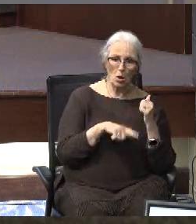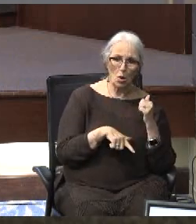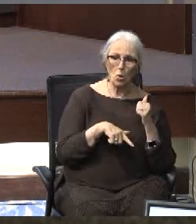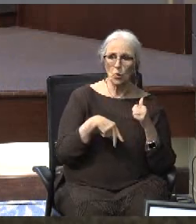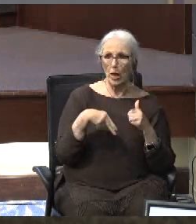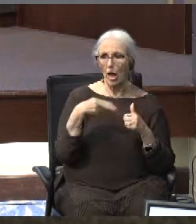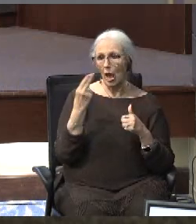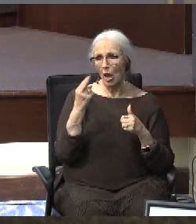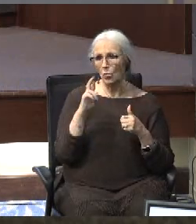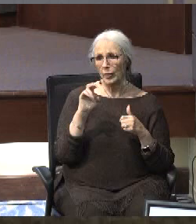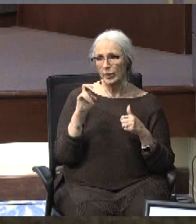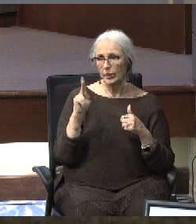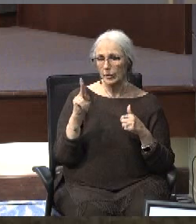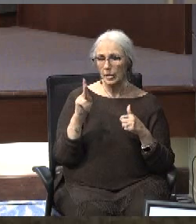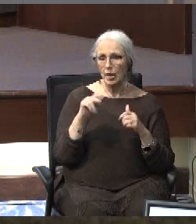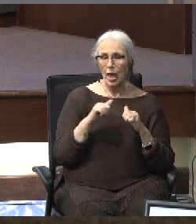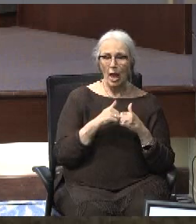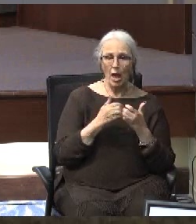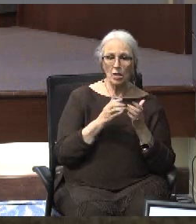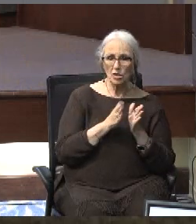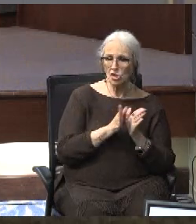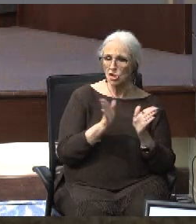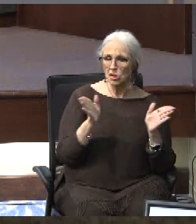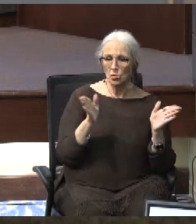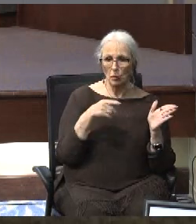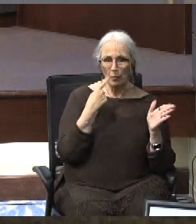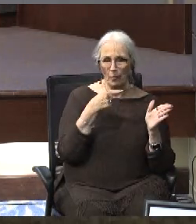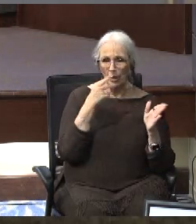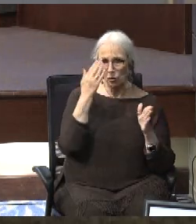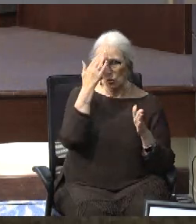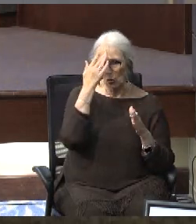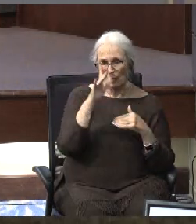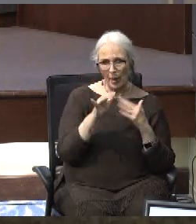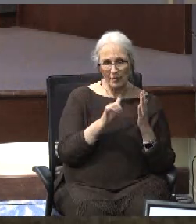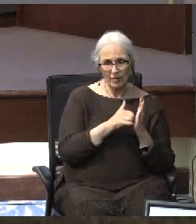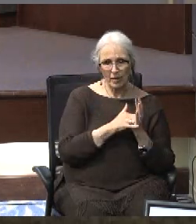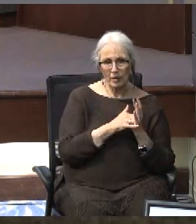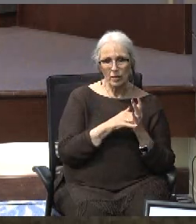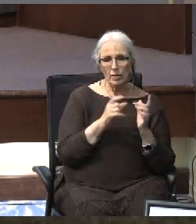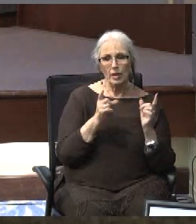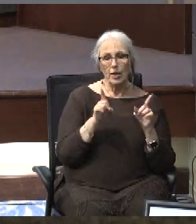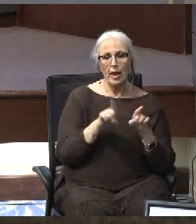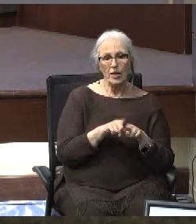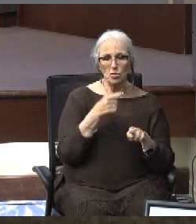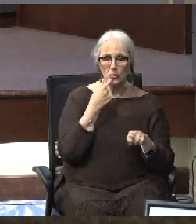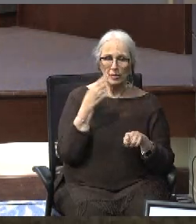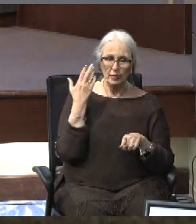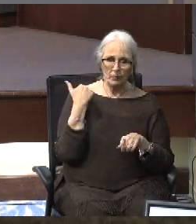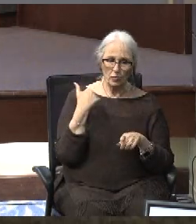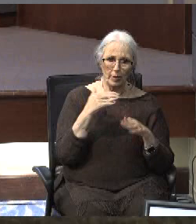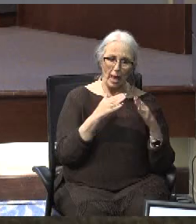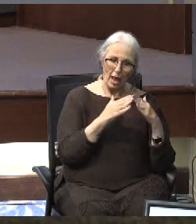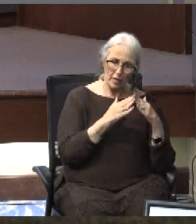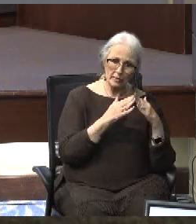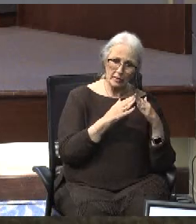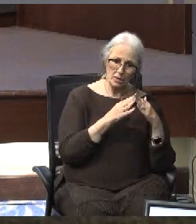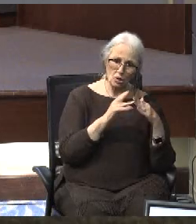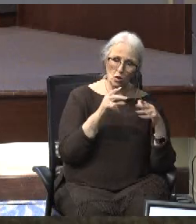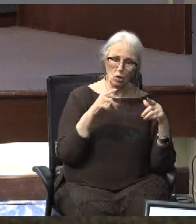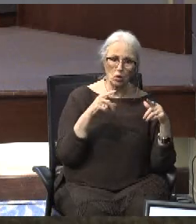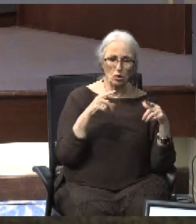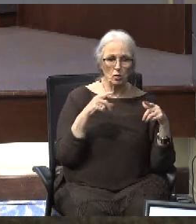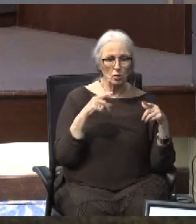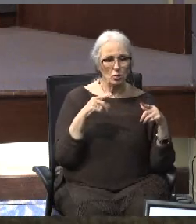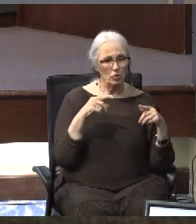risk. How does the general public know about it? Because as you mentioned, a housing crisis can happen within 24